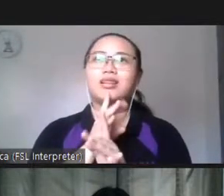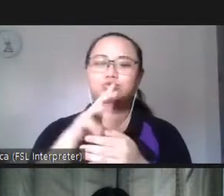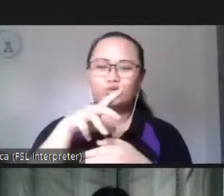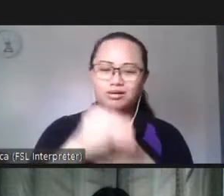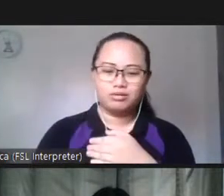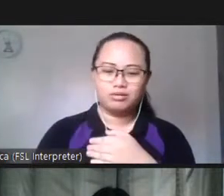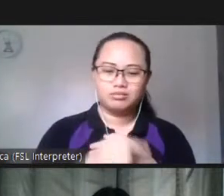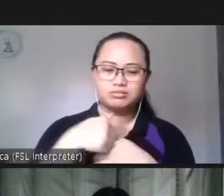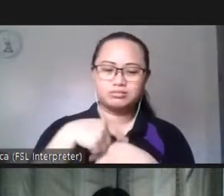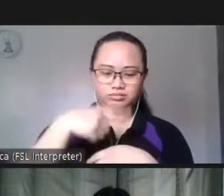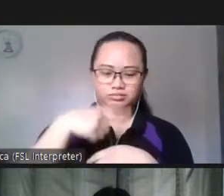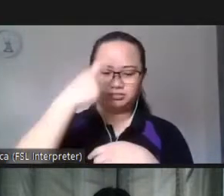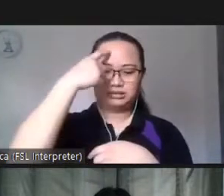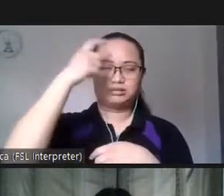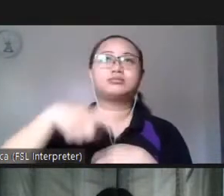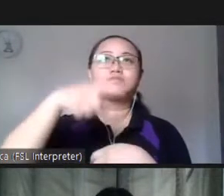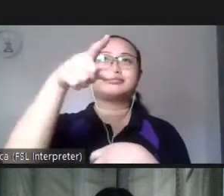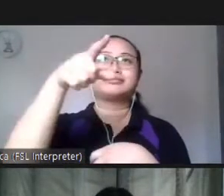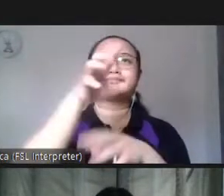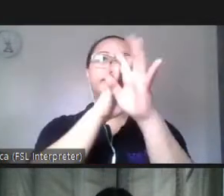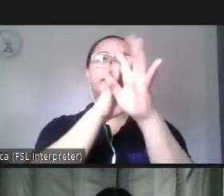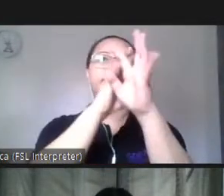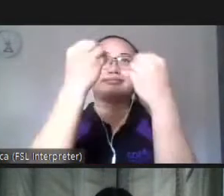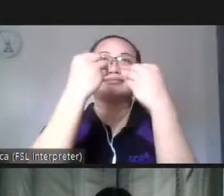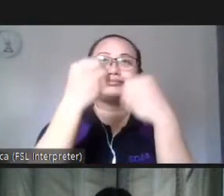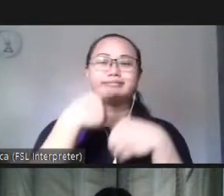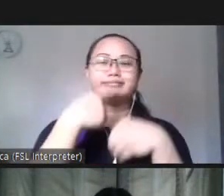they understand.